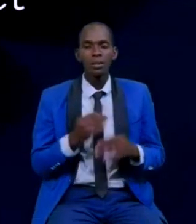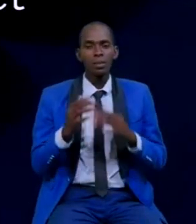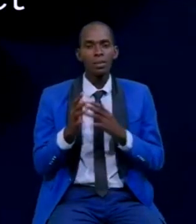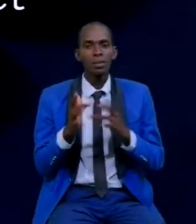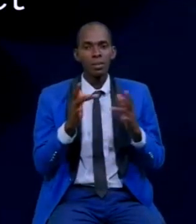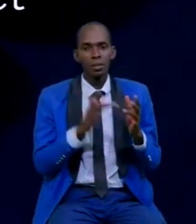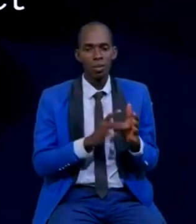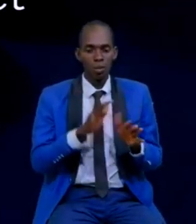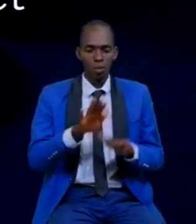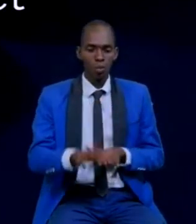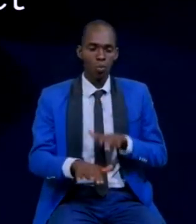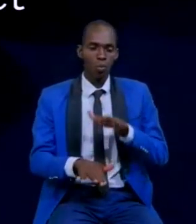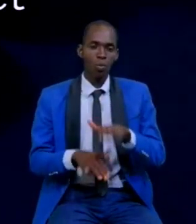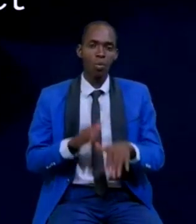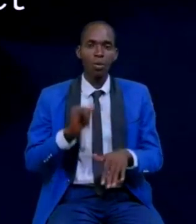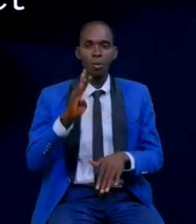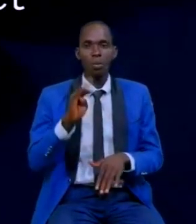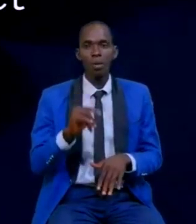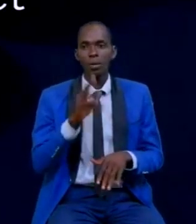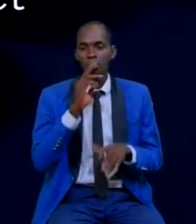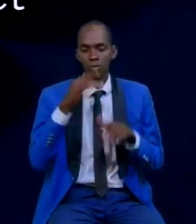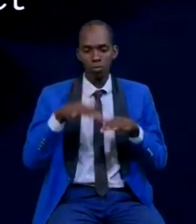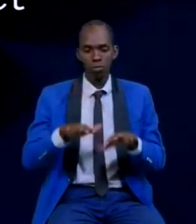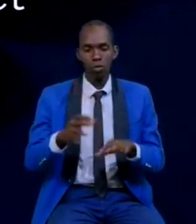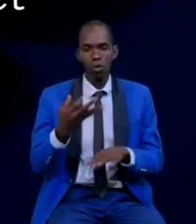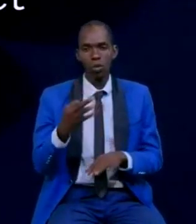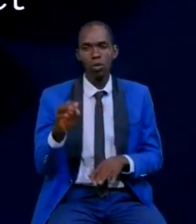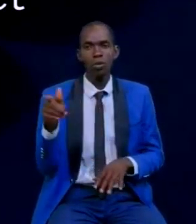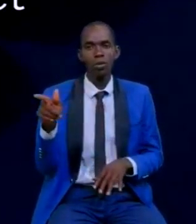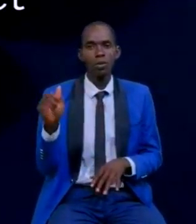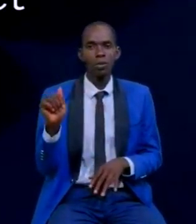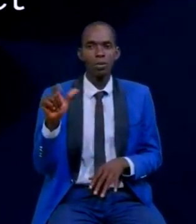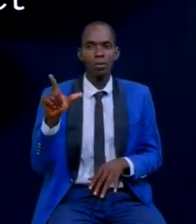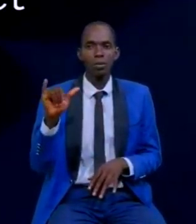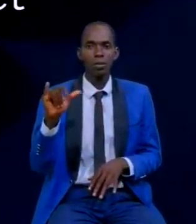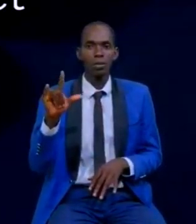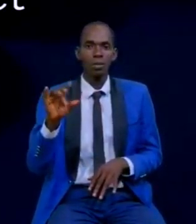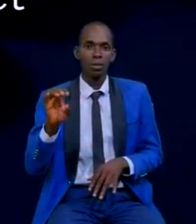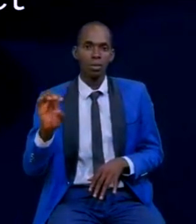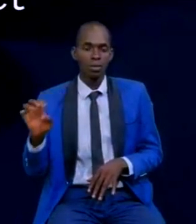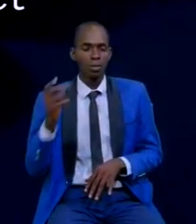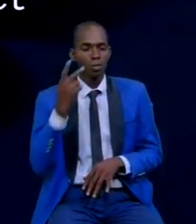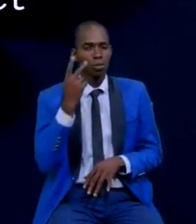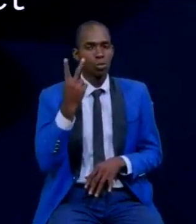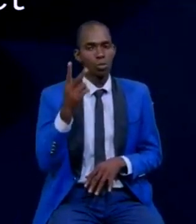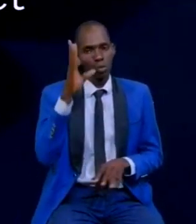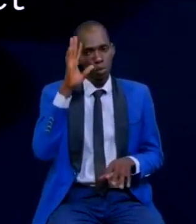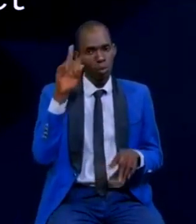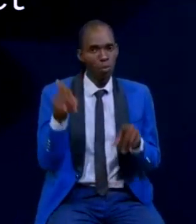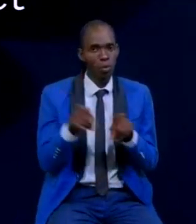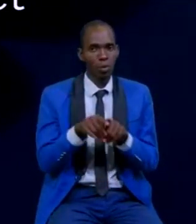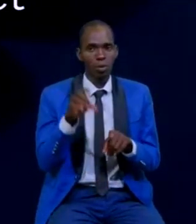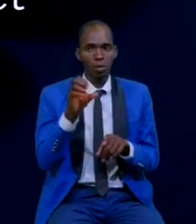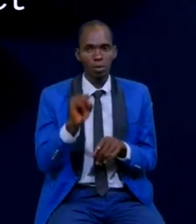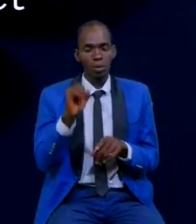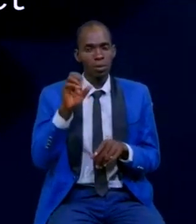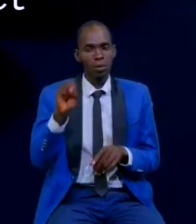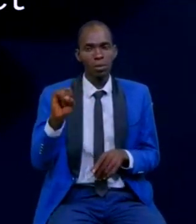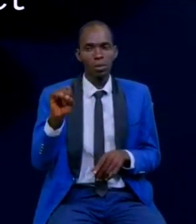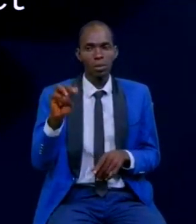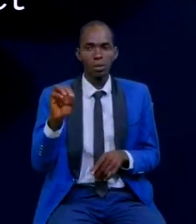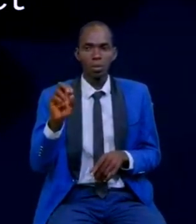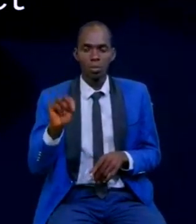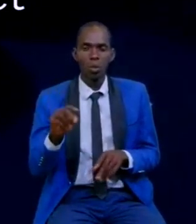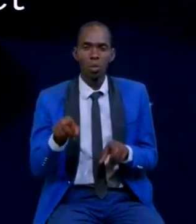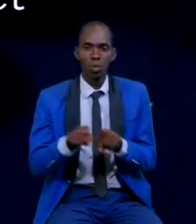Jesus, walking by the Sea of Galilee, saw two brethren, Simon, called